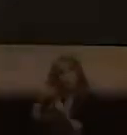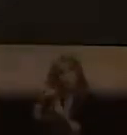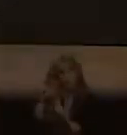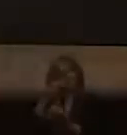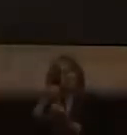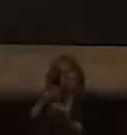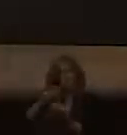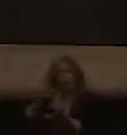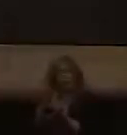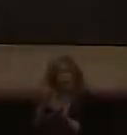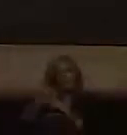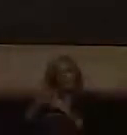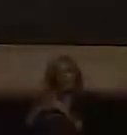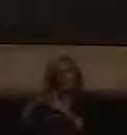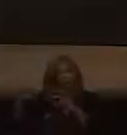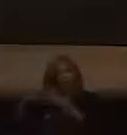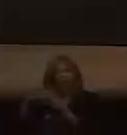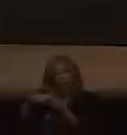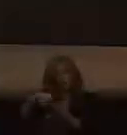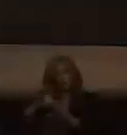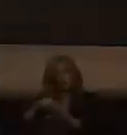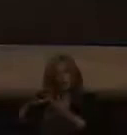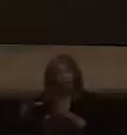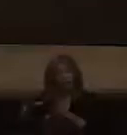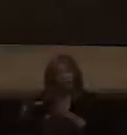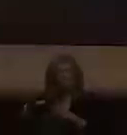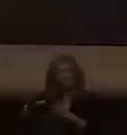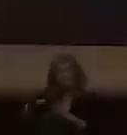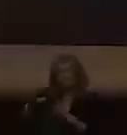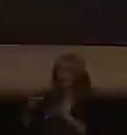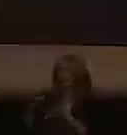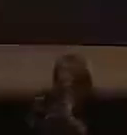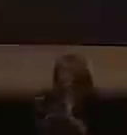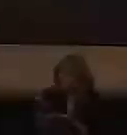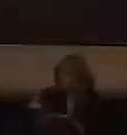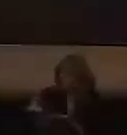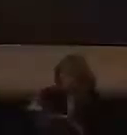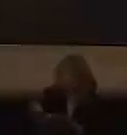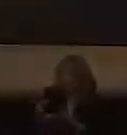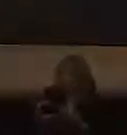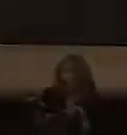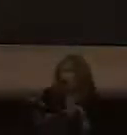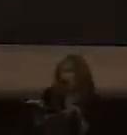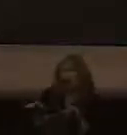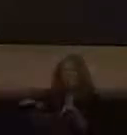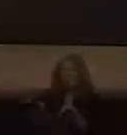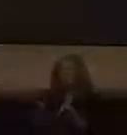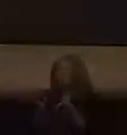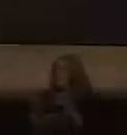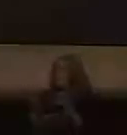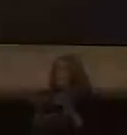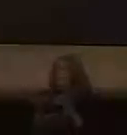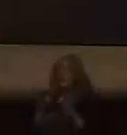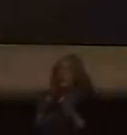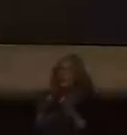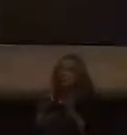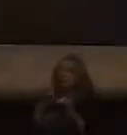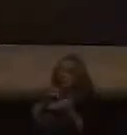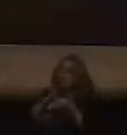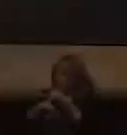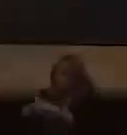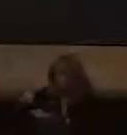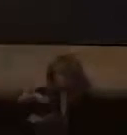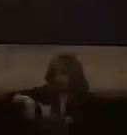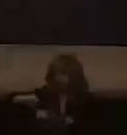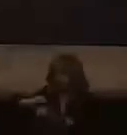significant others and their friends and their families, whose activities are to an extent guided by their companions' lifestyles. So